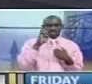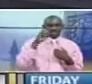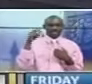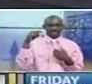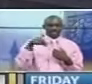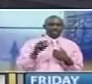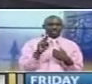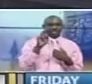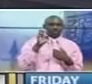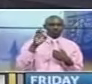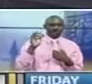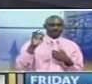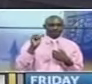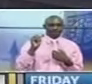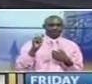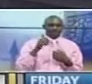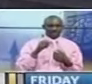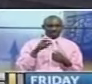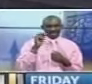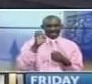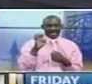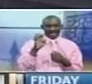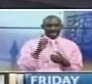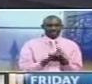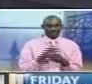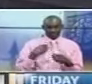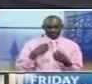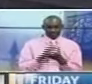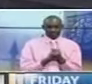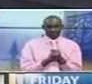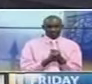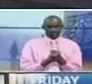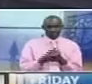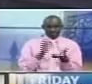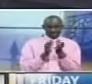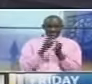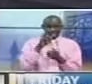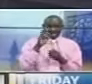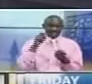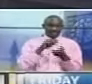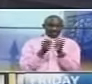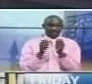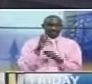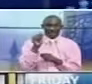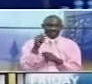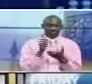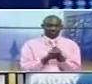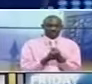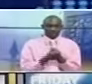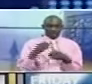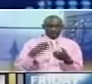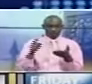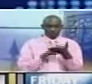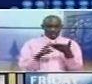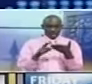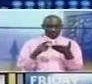or requiem mass? Requiem mass. Oh, a requiem. okay. You can also have what we call a sure. Okay. That is a weak